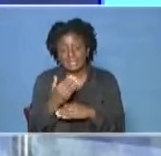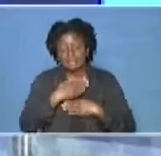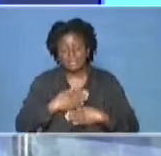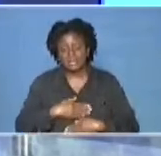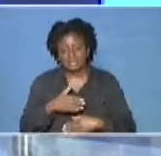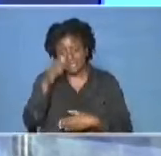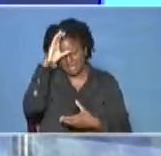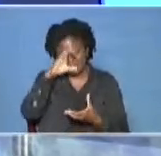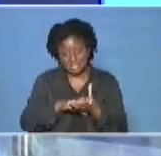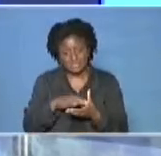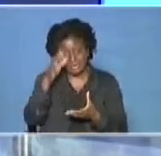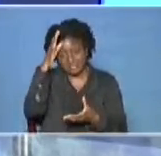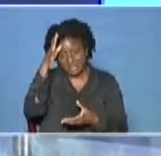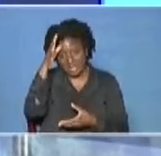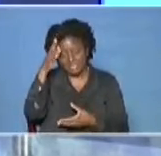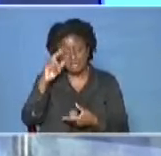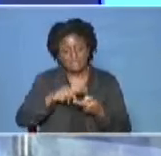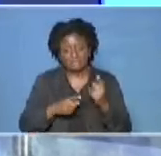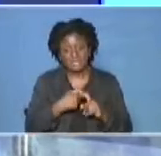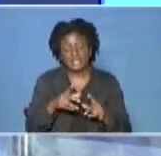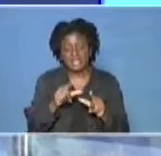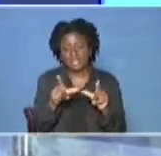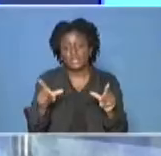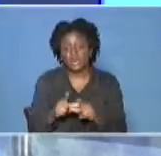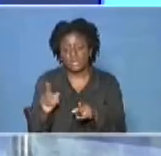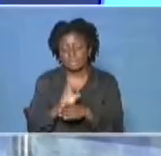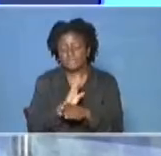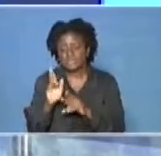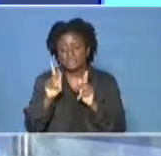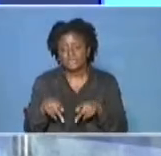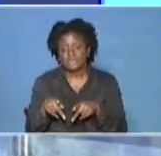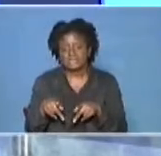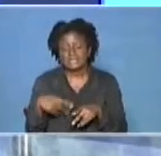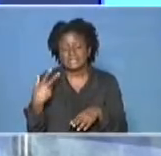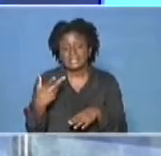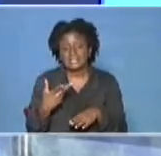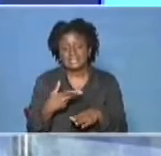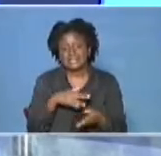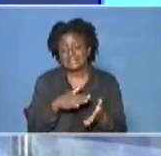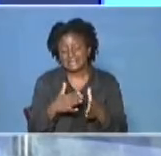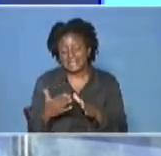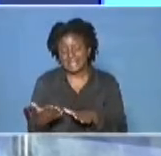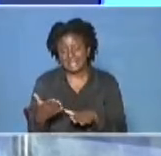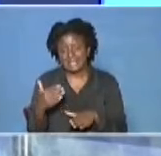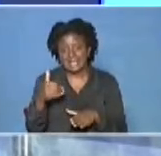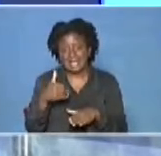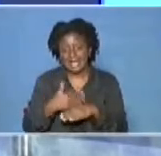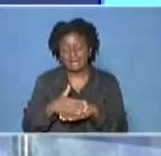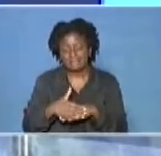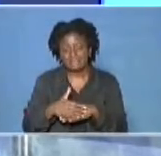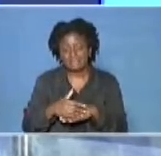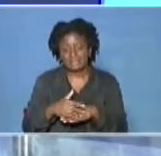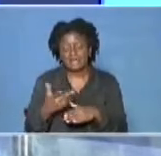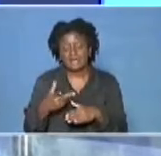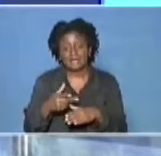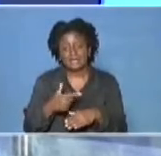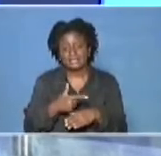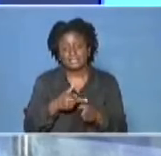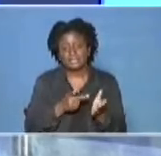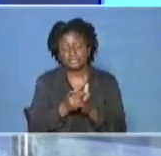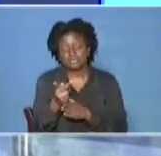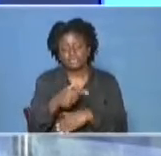husband, father, friend, and local entrepreneur lies cold in a morgue following a fatal shooting last